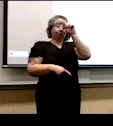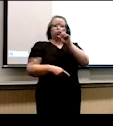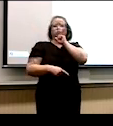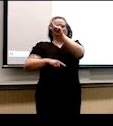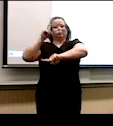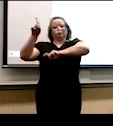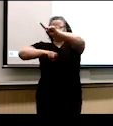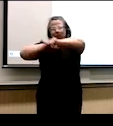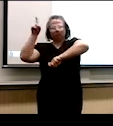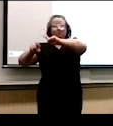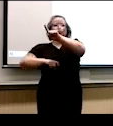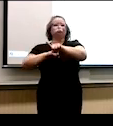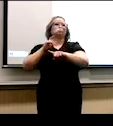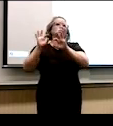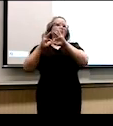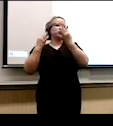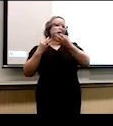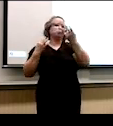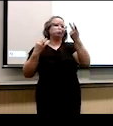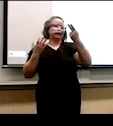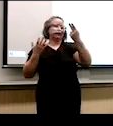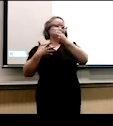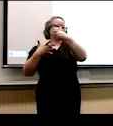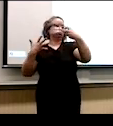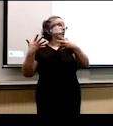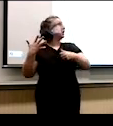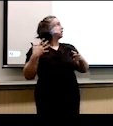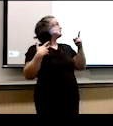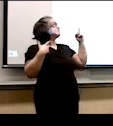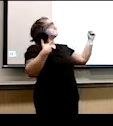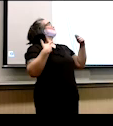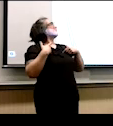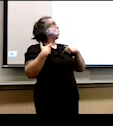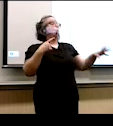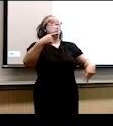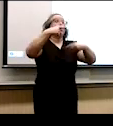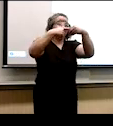Well, he said it's in color now too. That's the other revision. It's no longer in black and